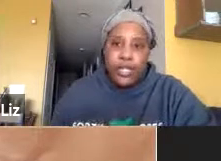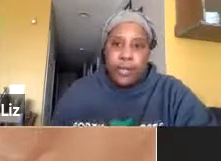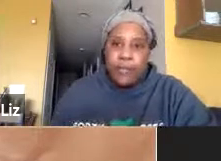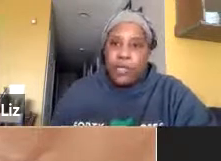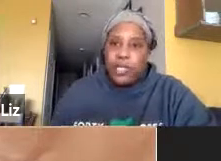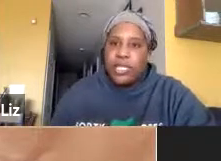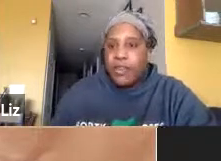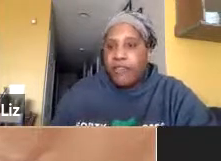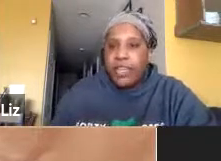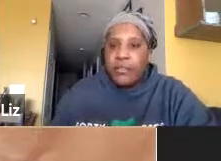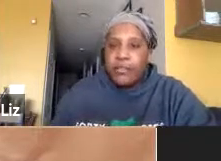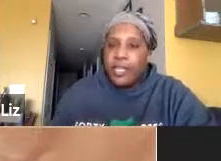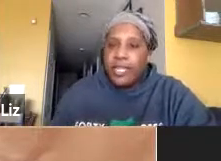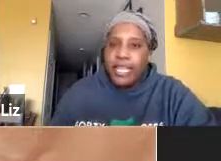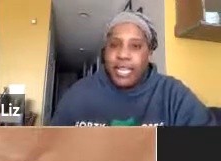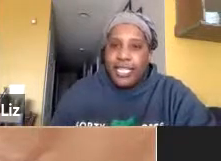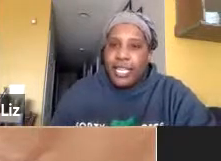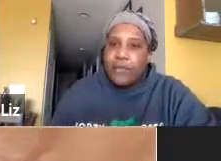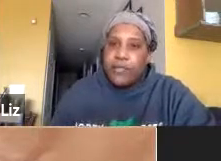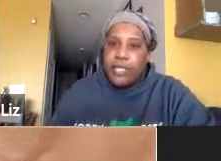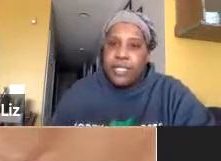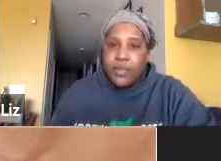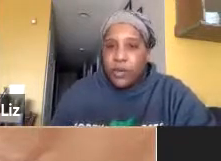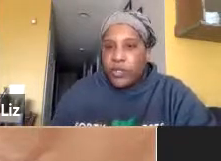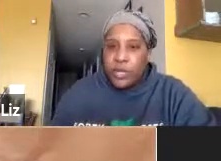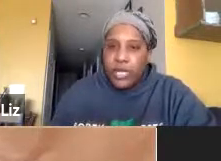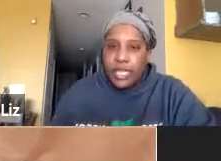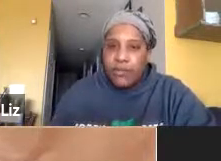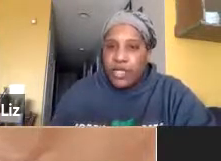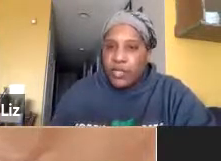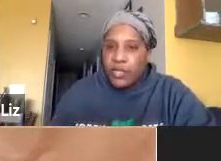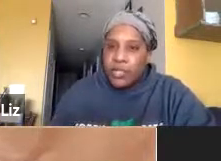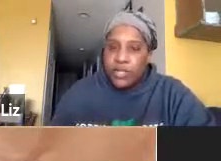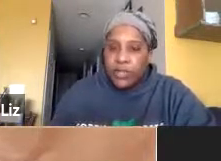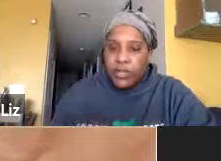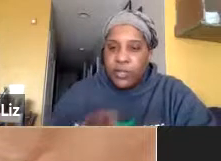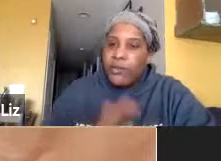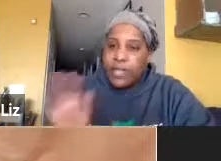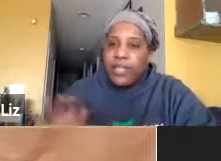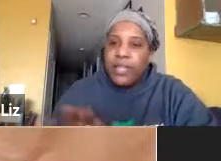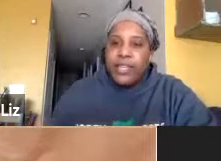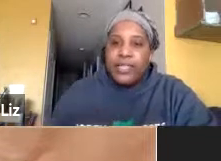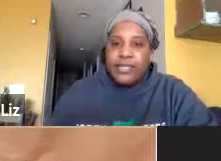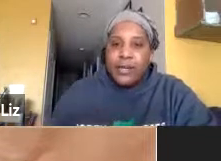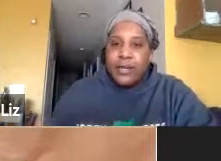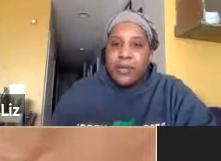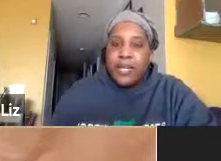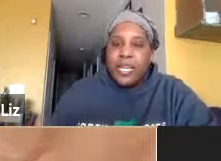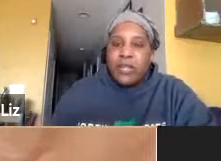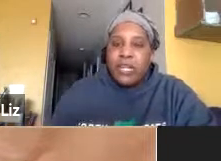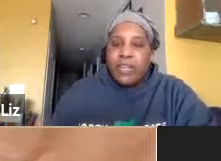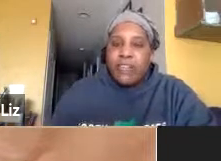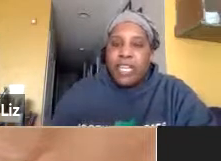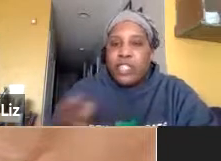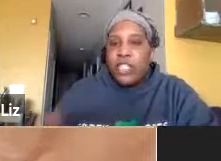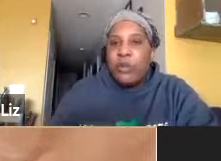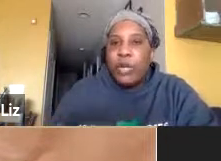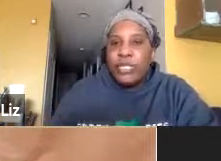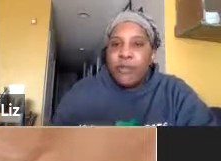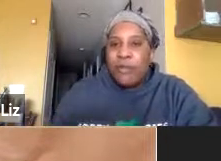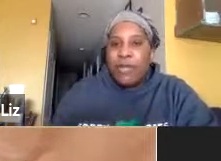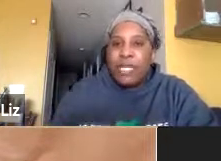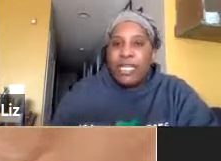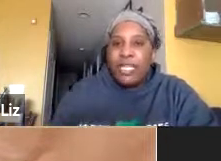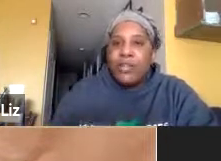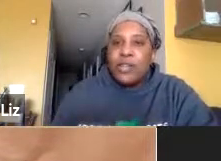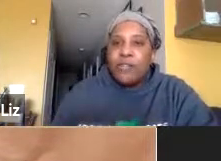cash. I'm really not a fan of ATM fees, and corner store ATM fees are horrific. So I was trying to find cheap ways